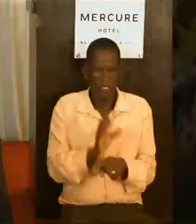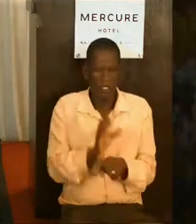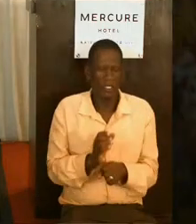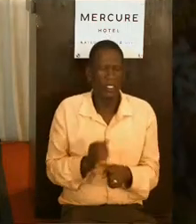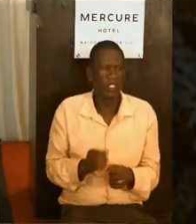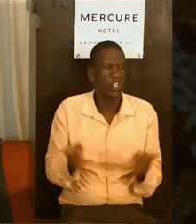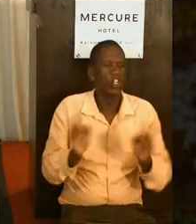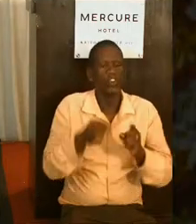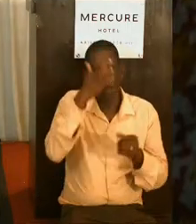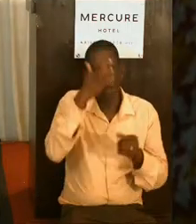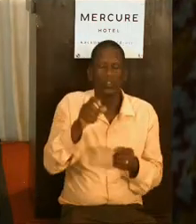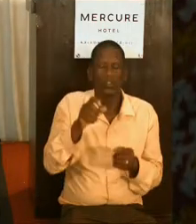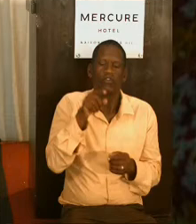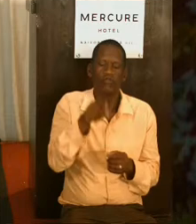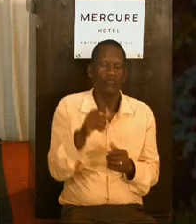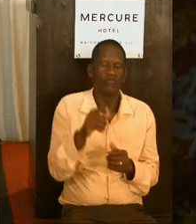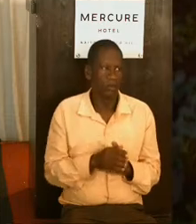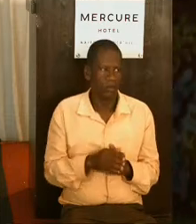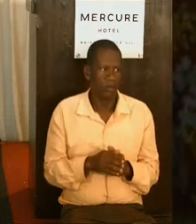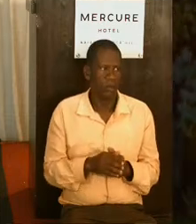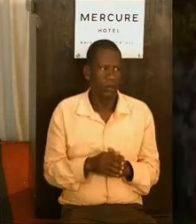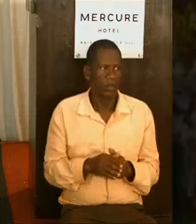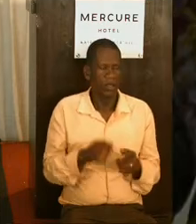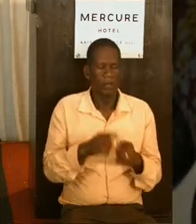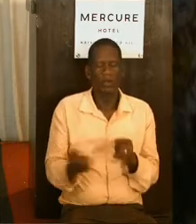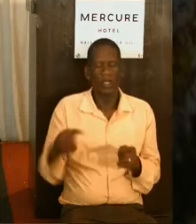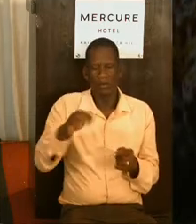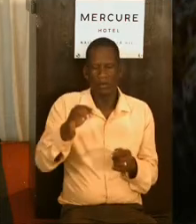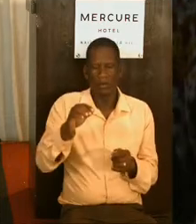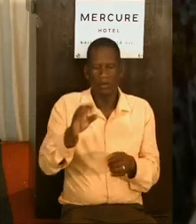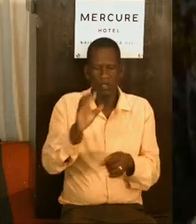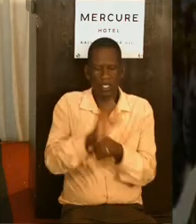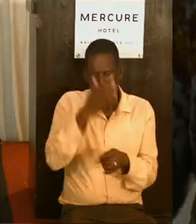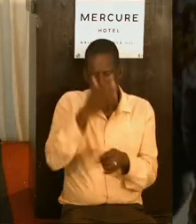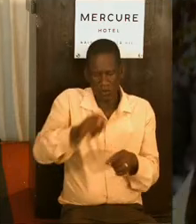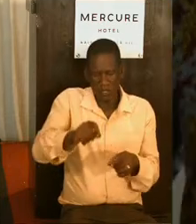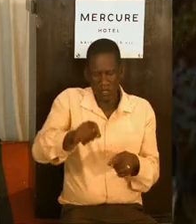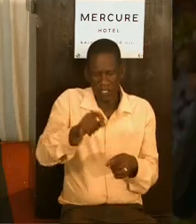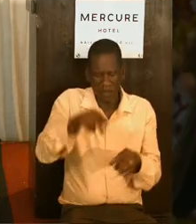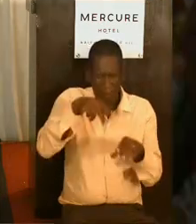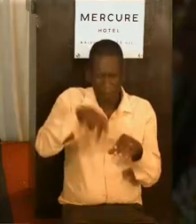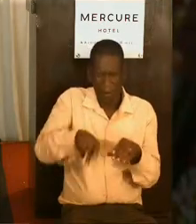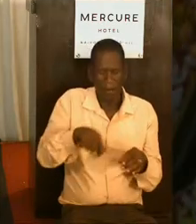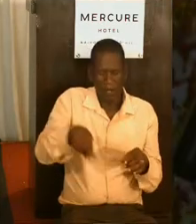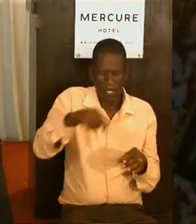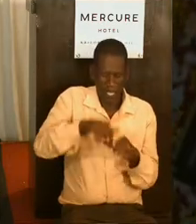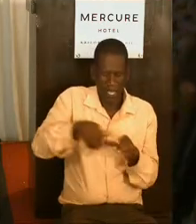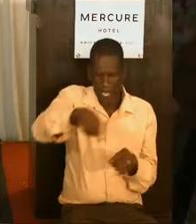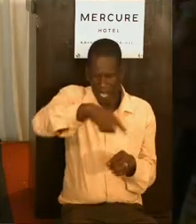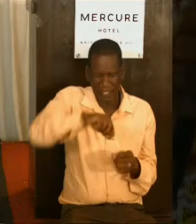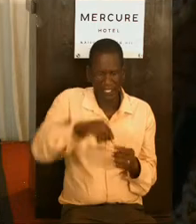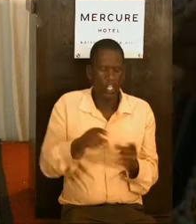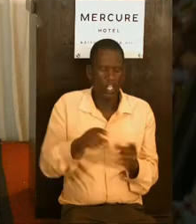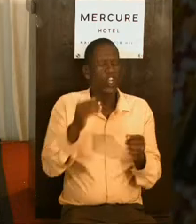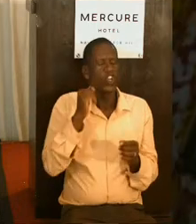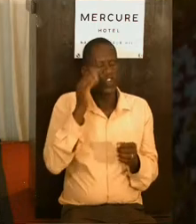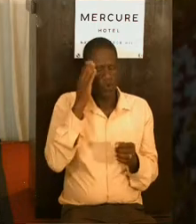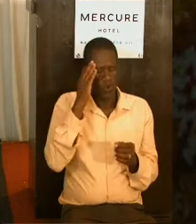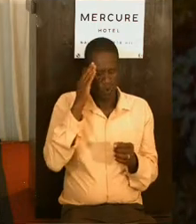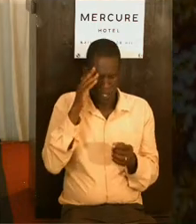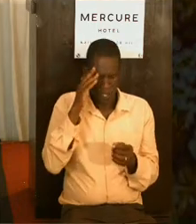not because of you but because of the seed that has been planted in US knowing